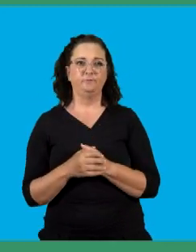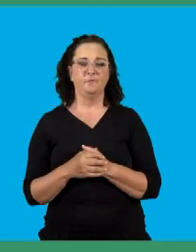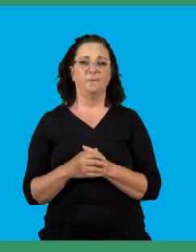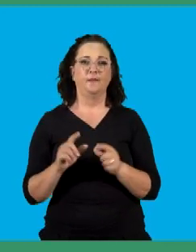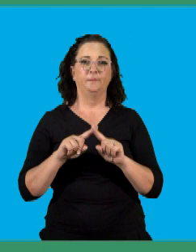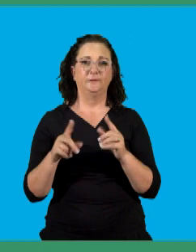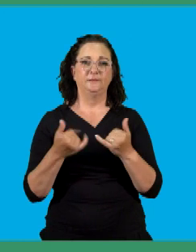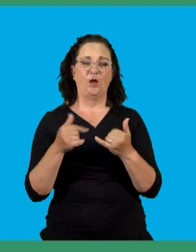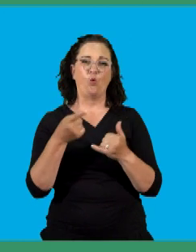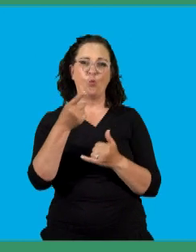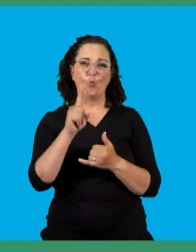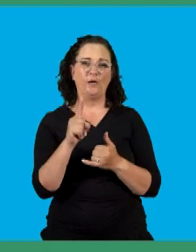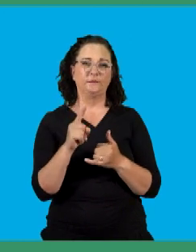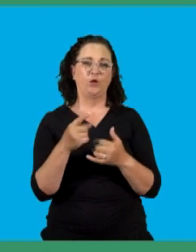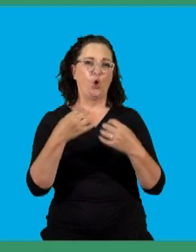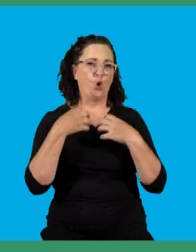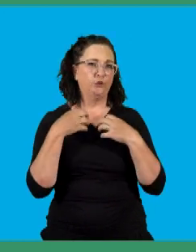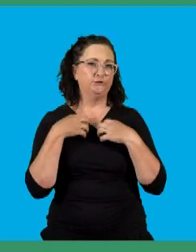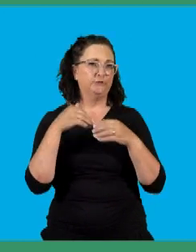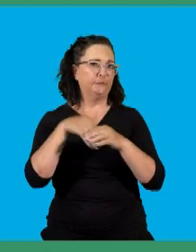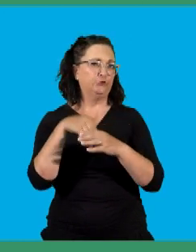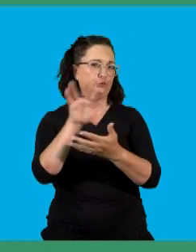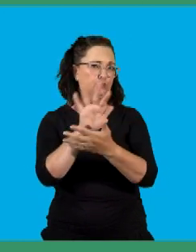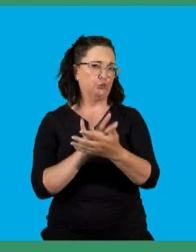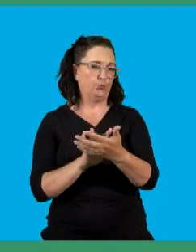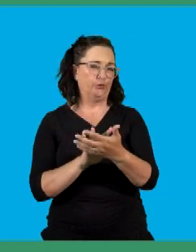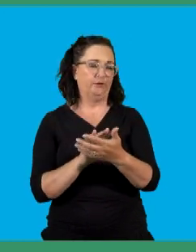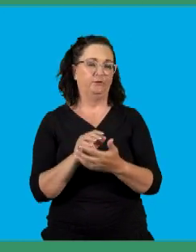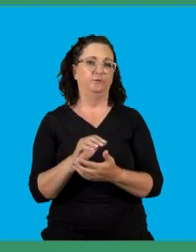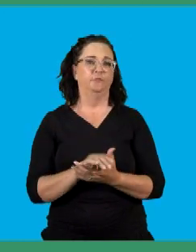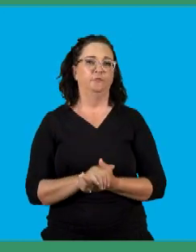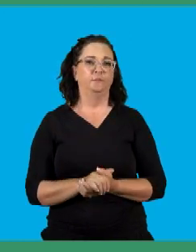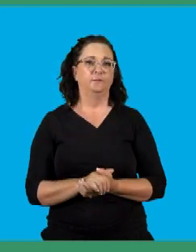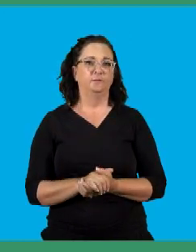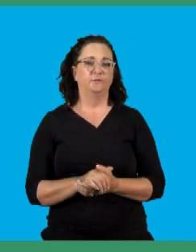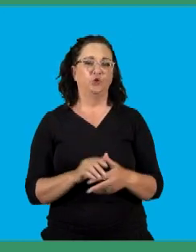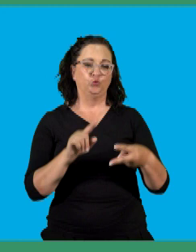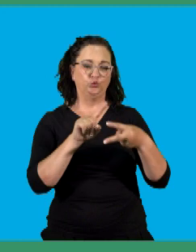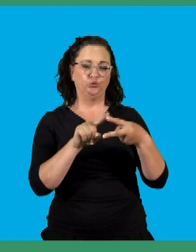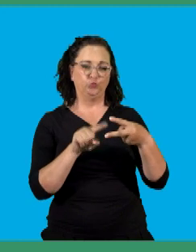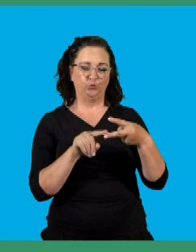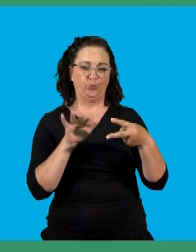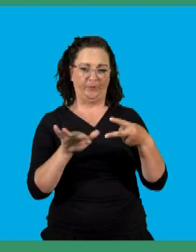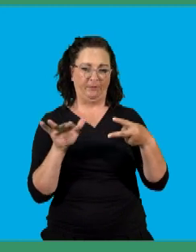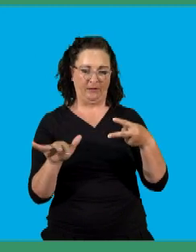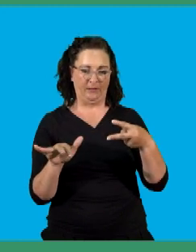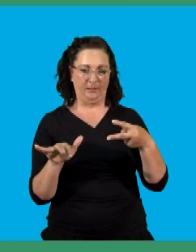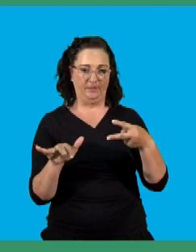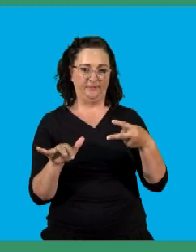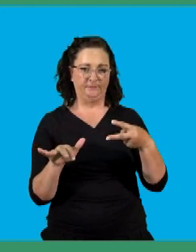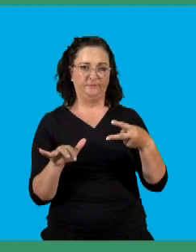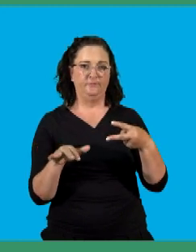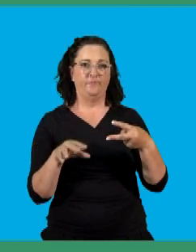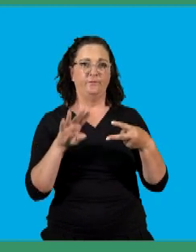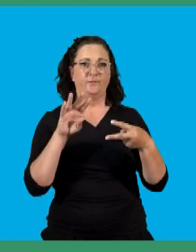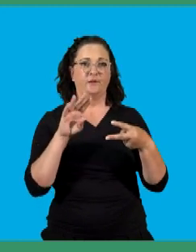identify the form of ownership applicable in the scenario above. So here are two people who have completed their